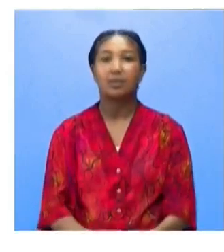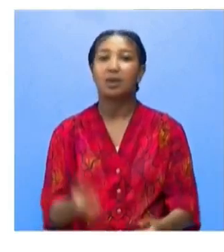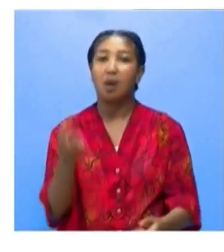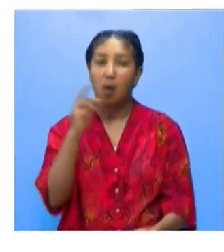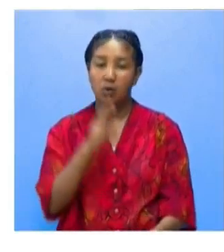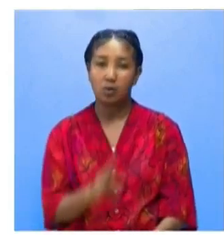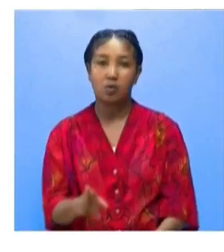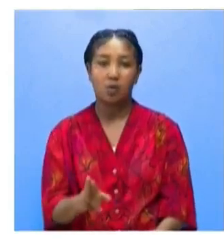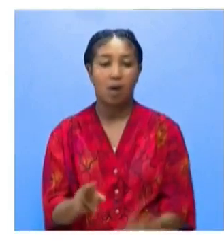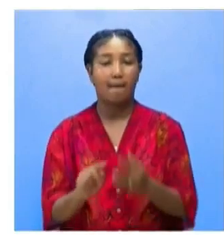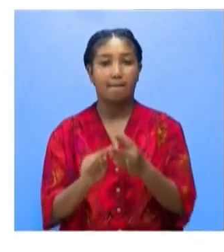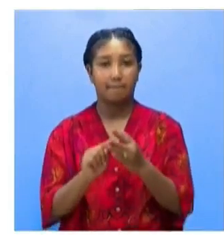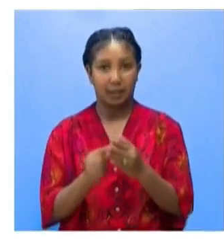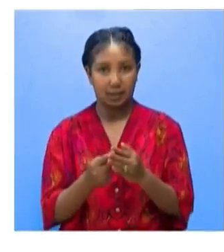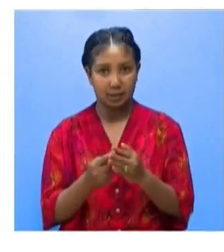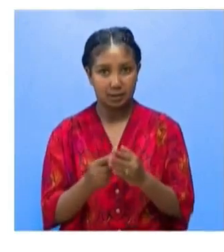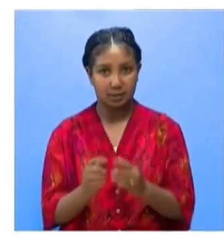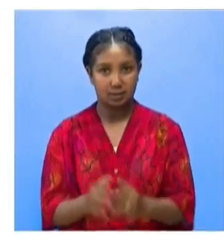or began